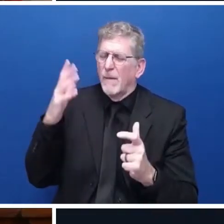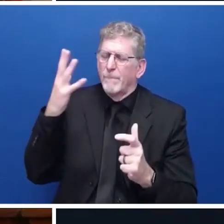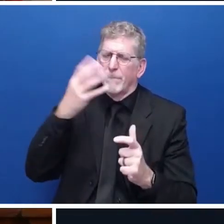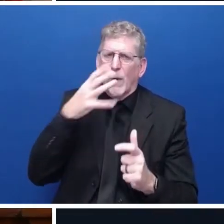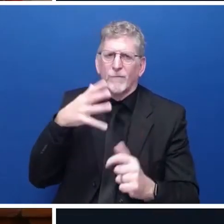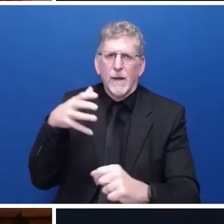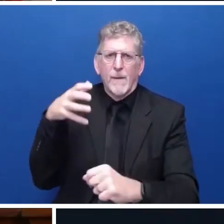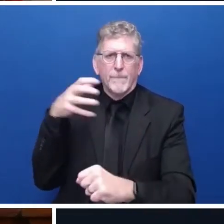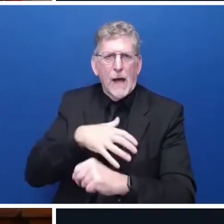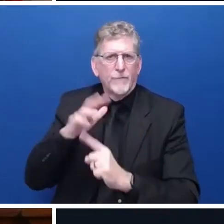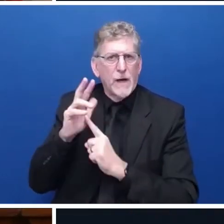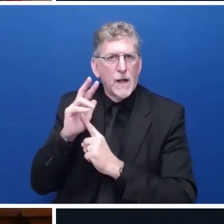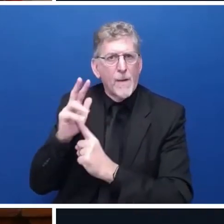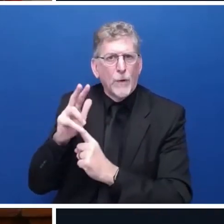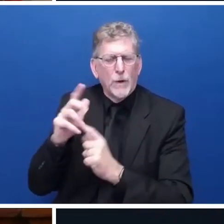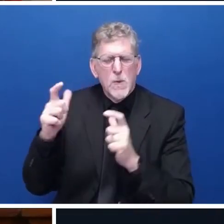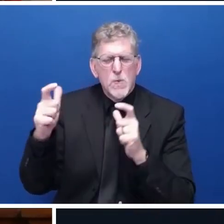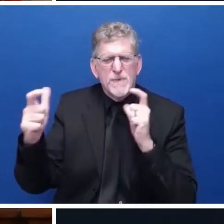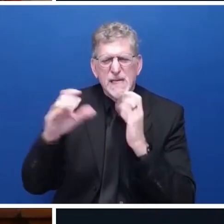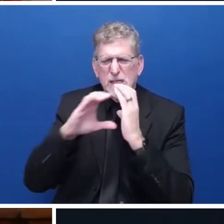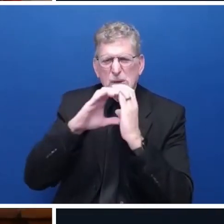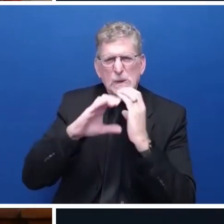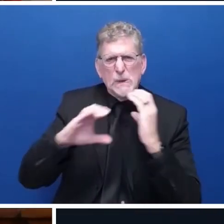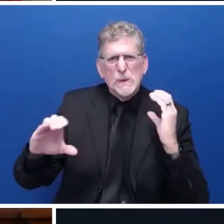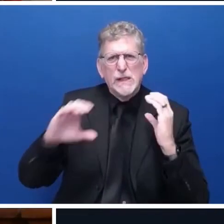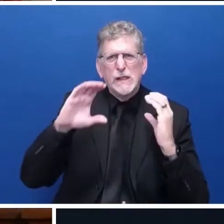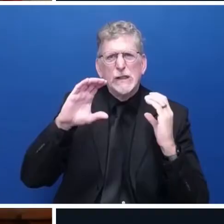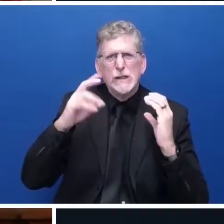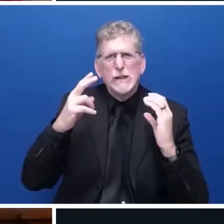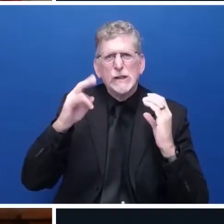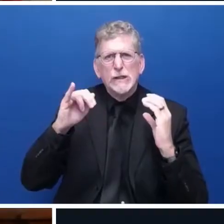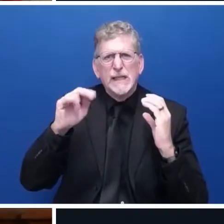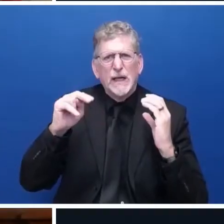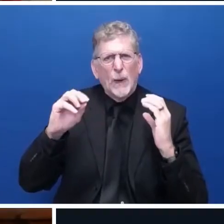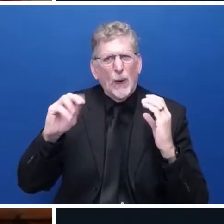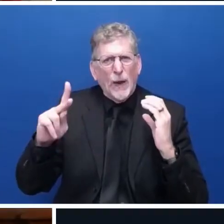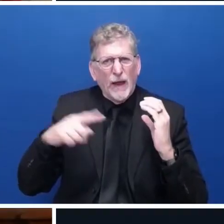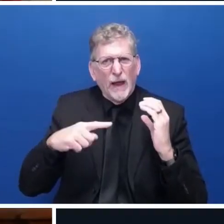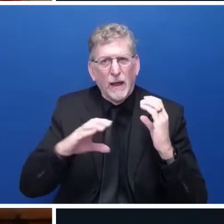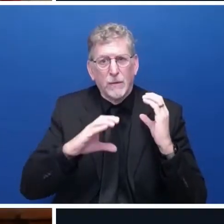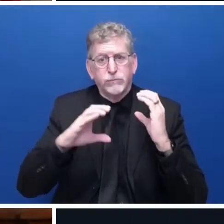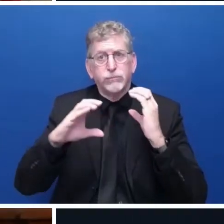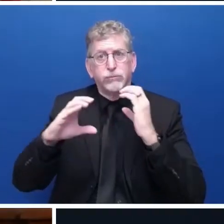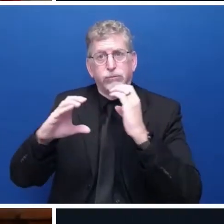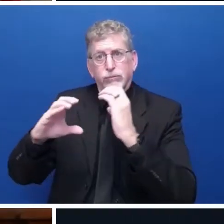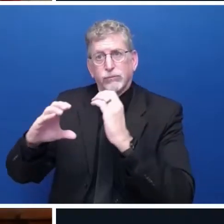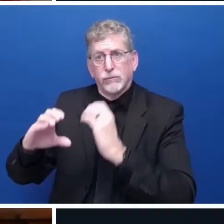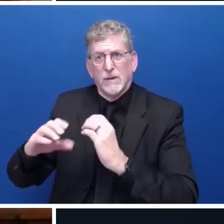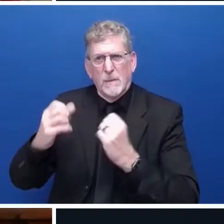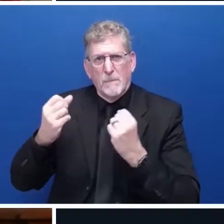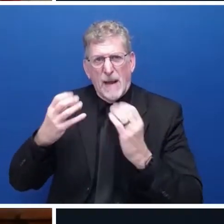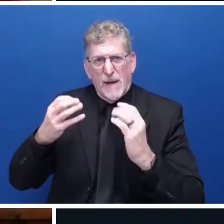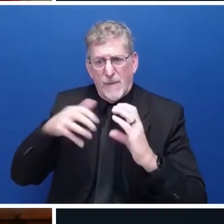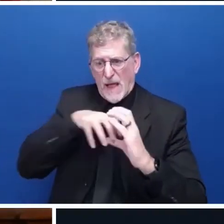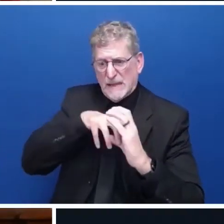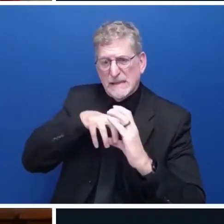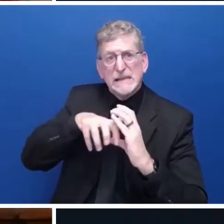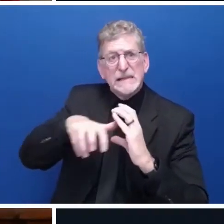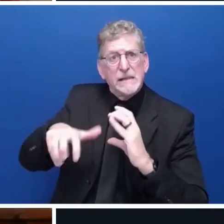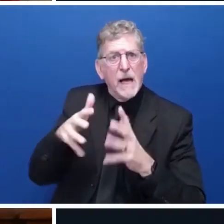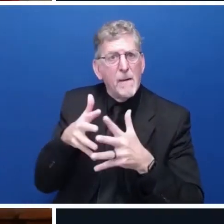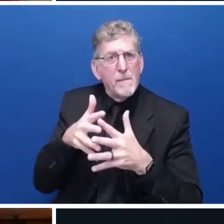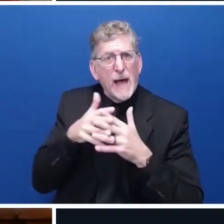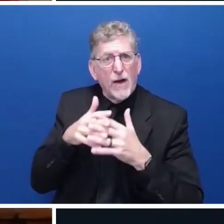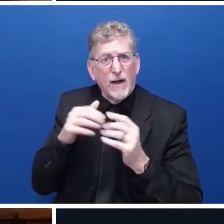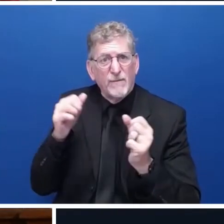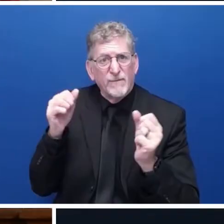Chinook carrying, as you can imagine, many, many American warfighters. Wearing